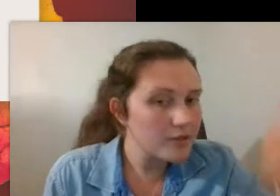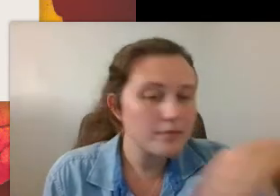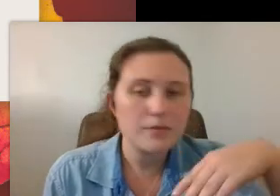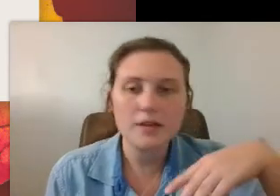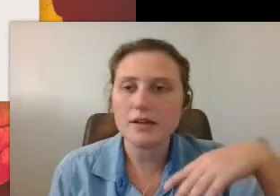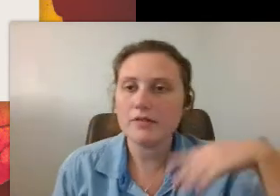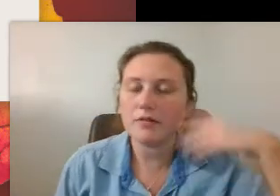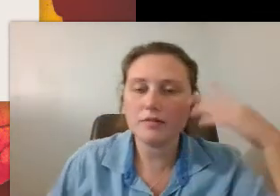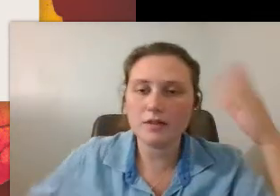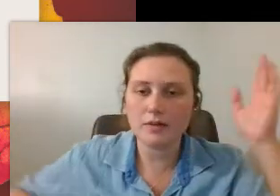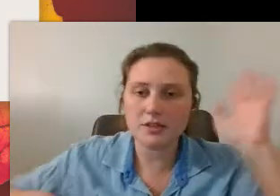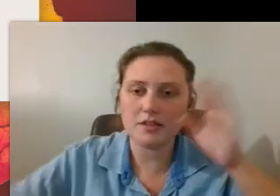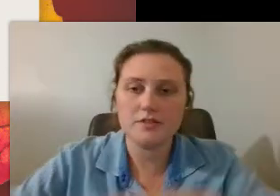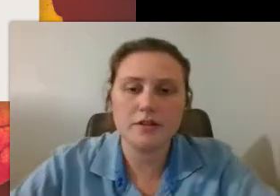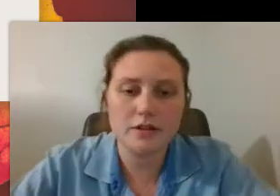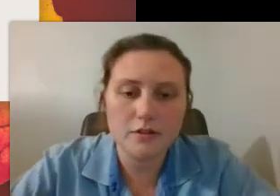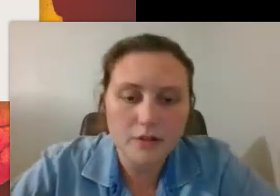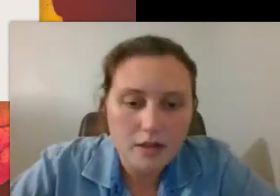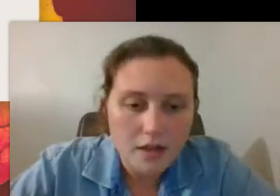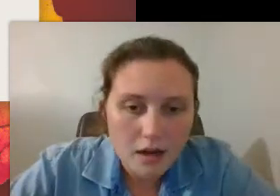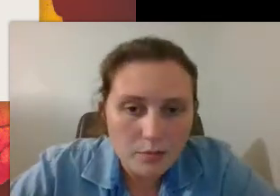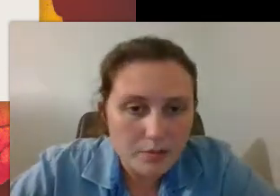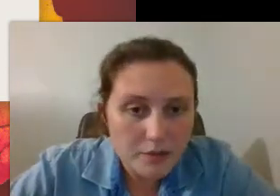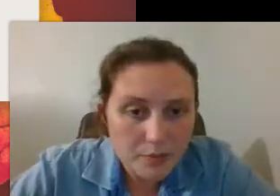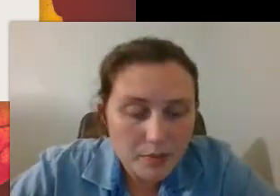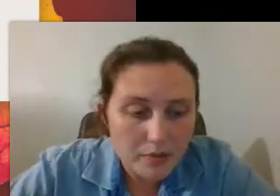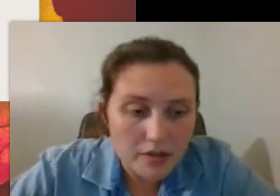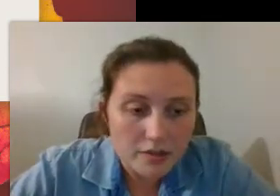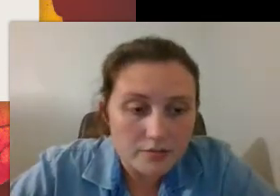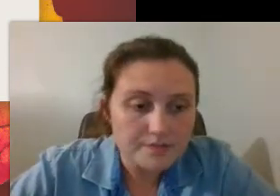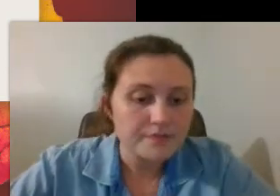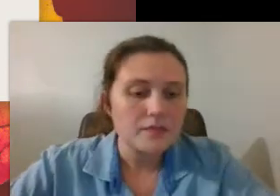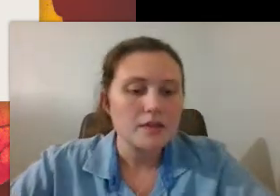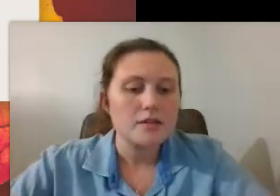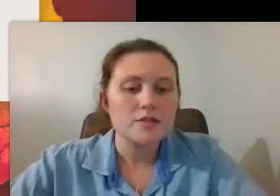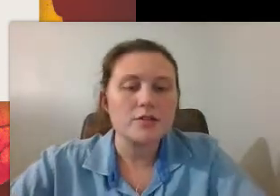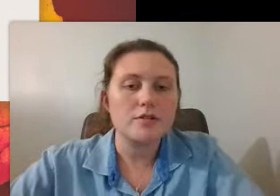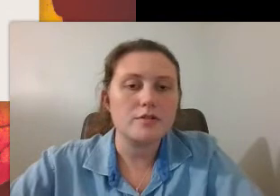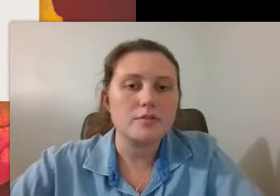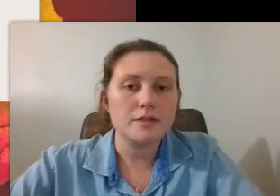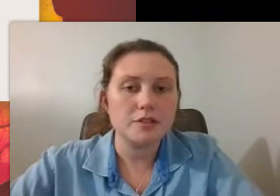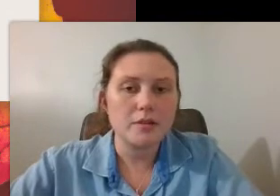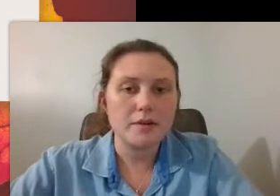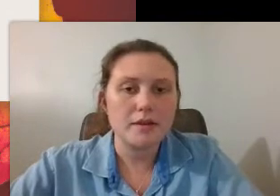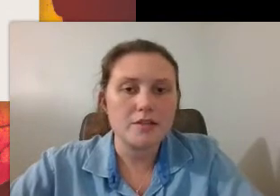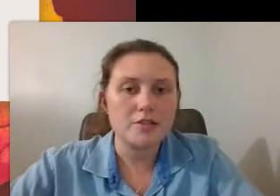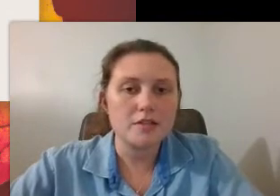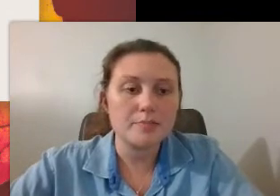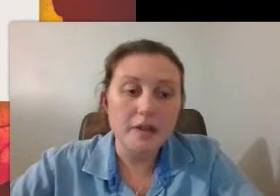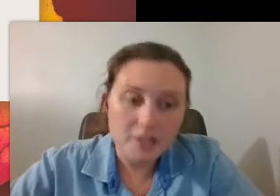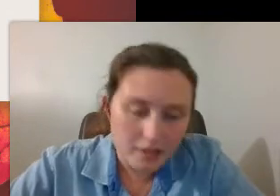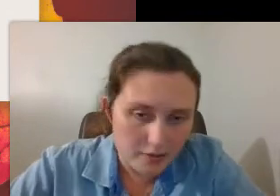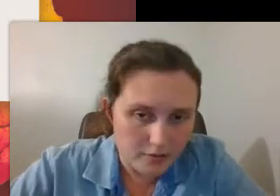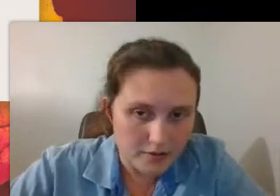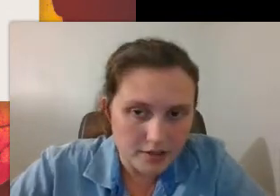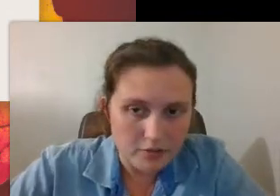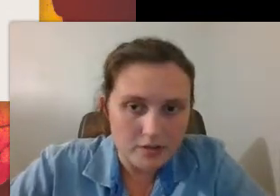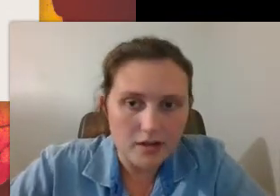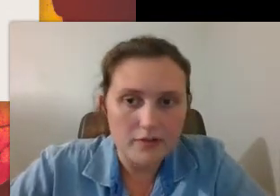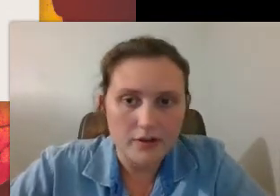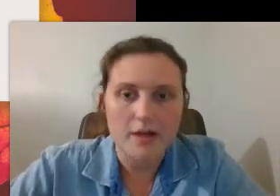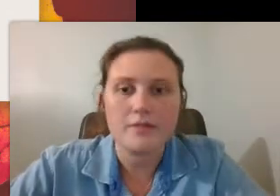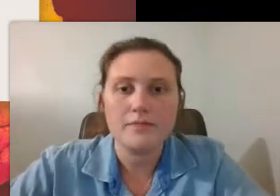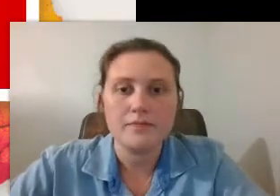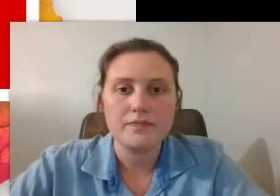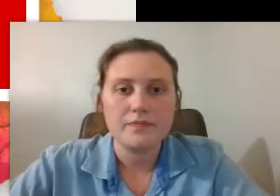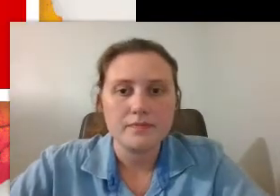sitting there, probably not even really watching this video, with a bunch of people around you. So please try and pay attention, especially because we're learning new